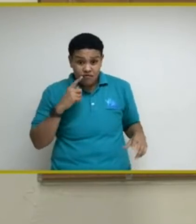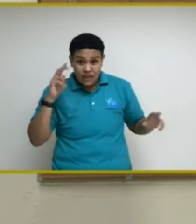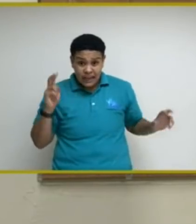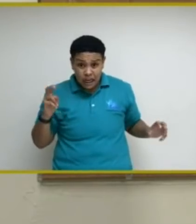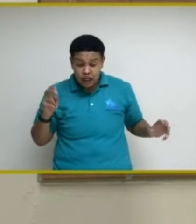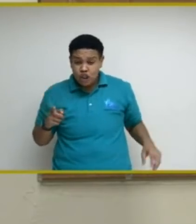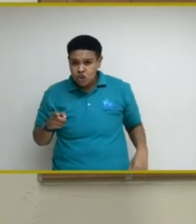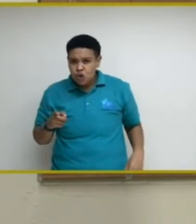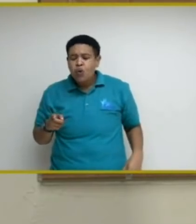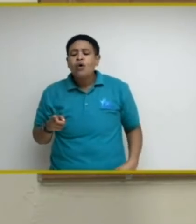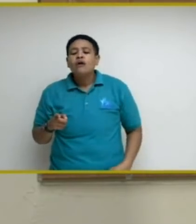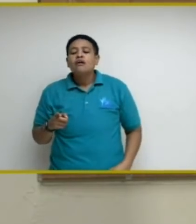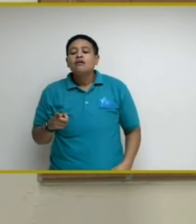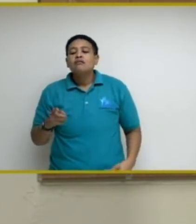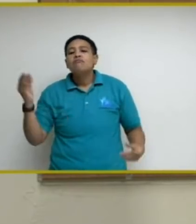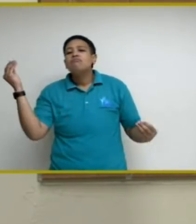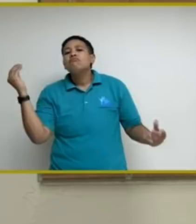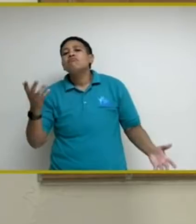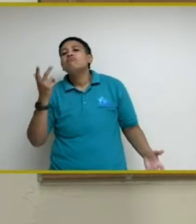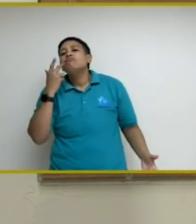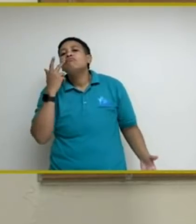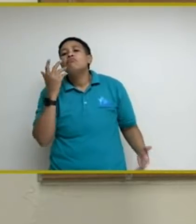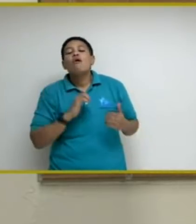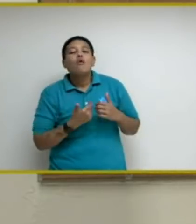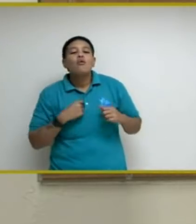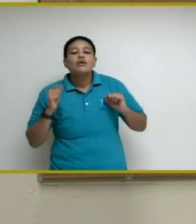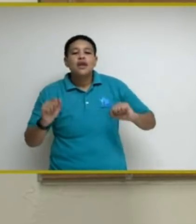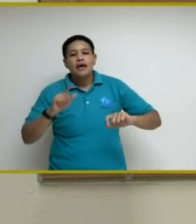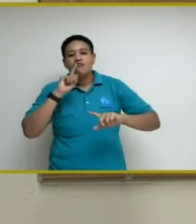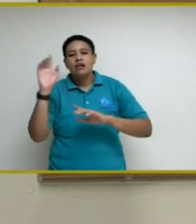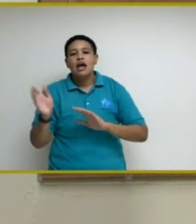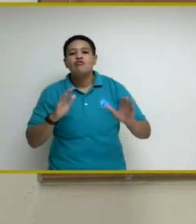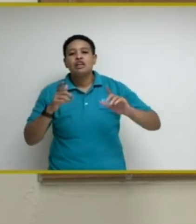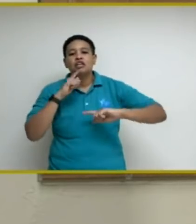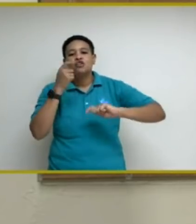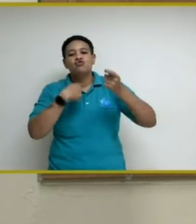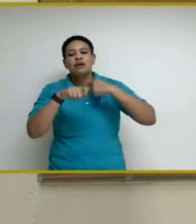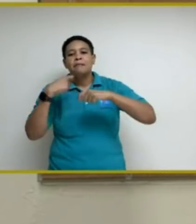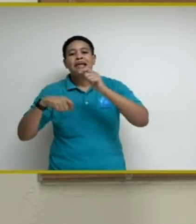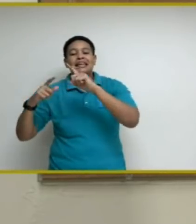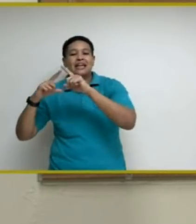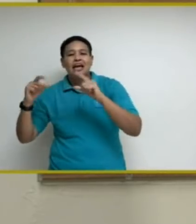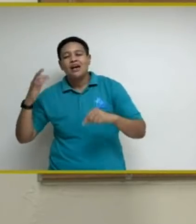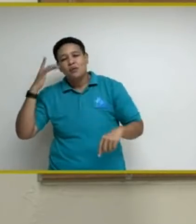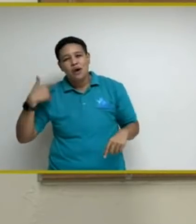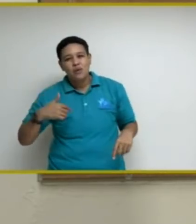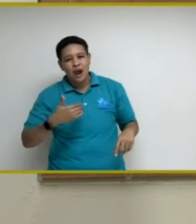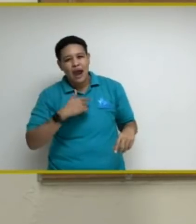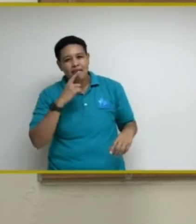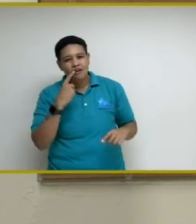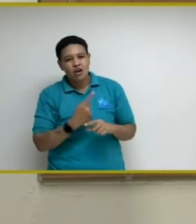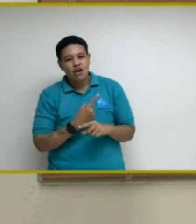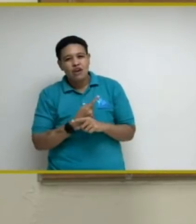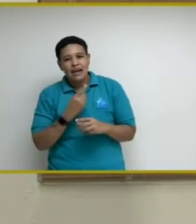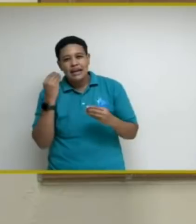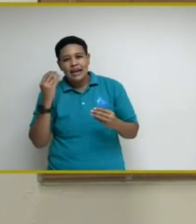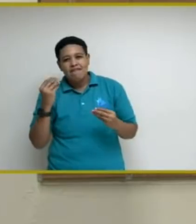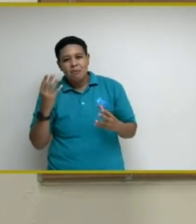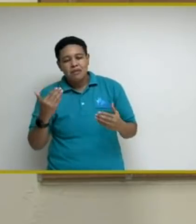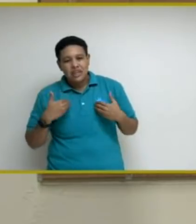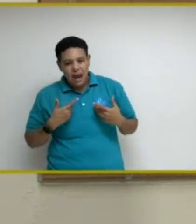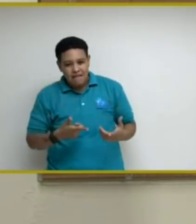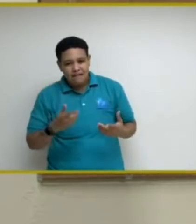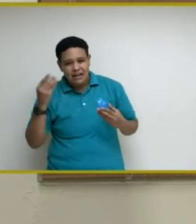issue, and let us see how we can arrange to replace the cards, because we do have the correct information.